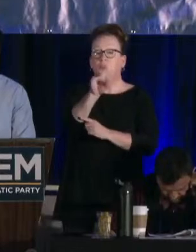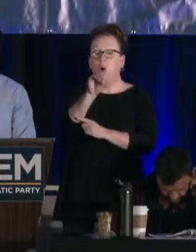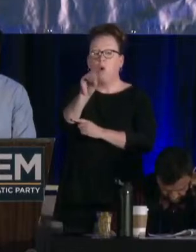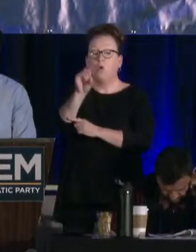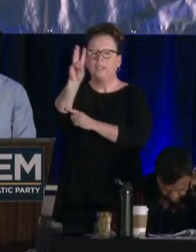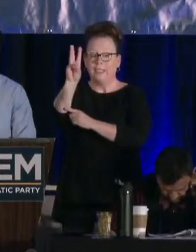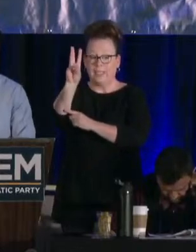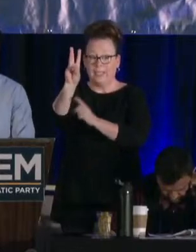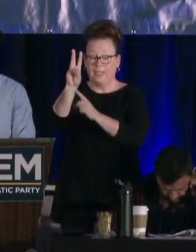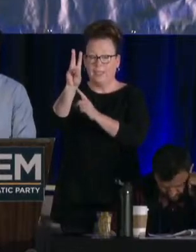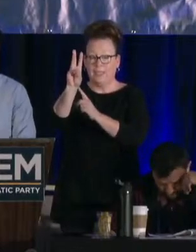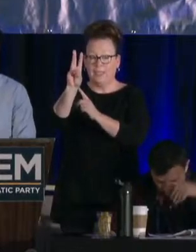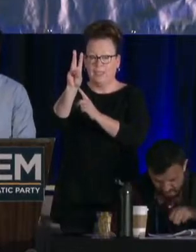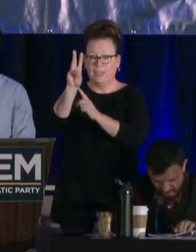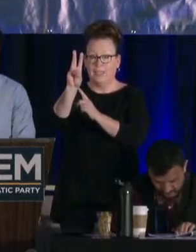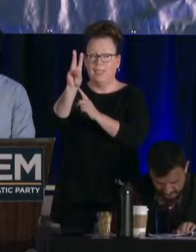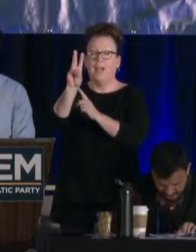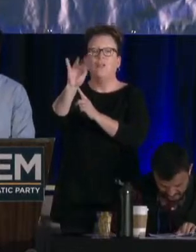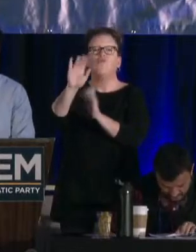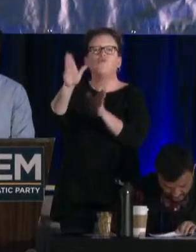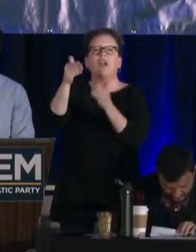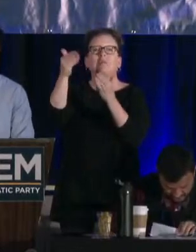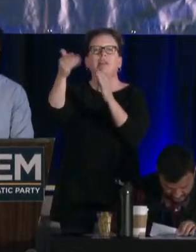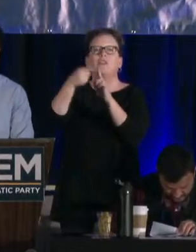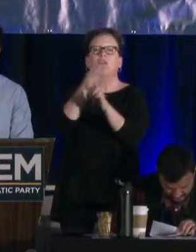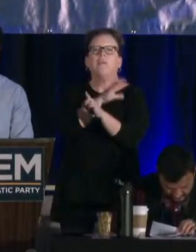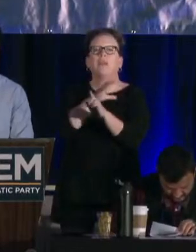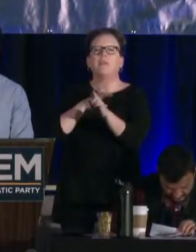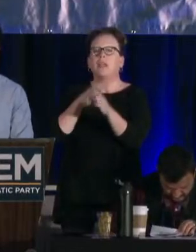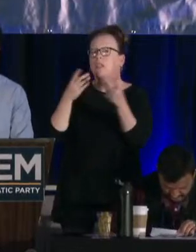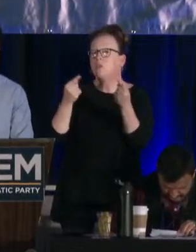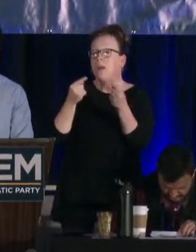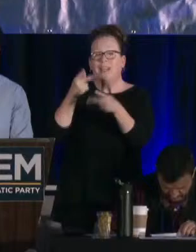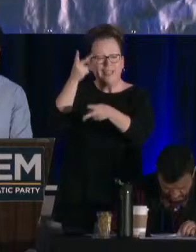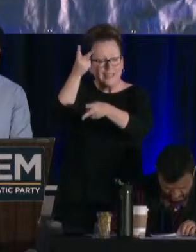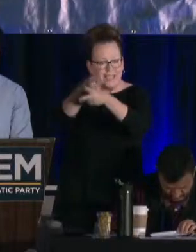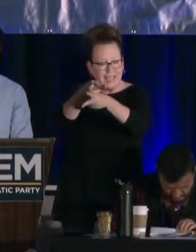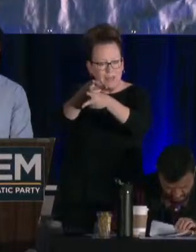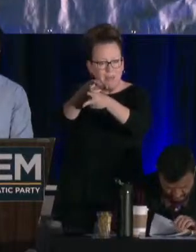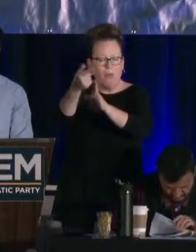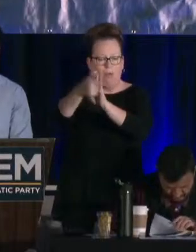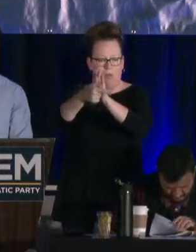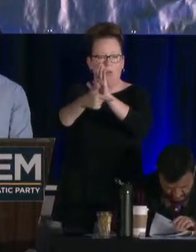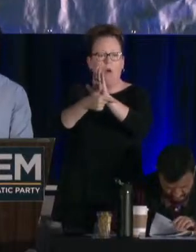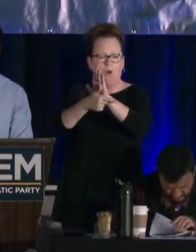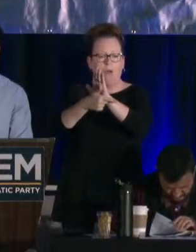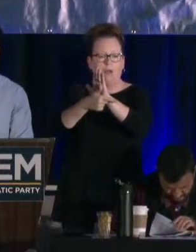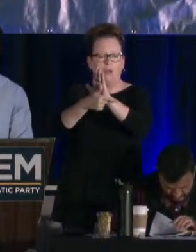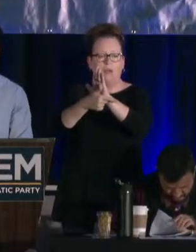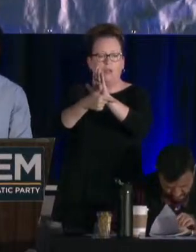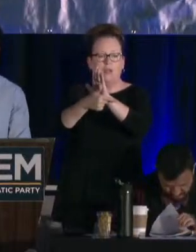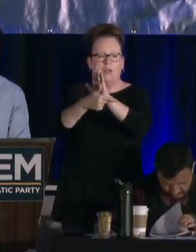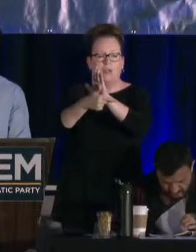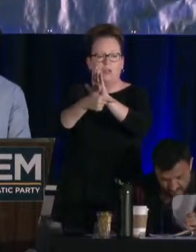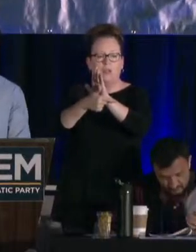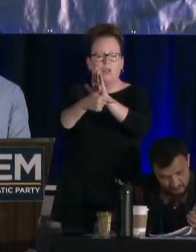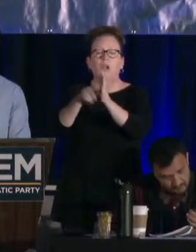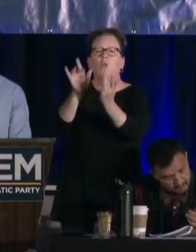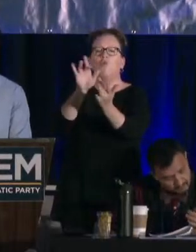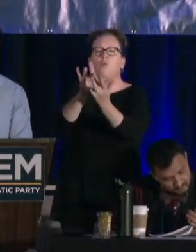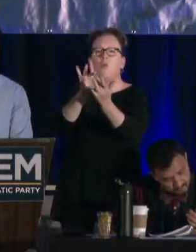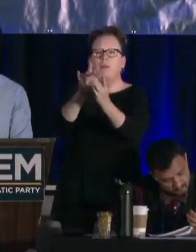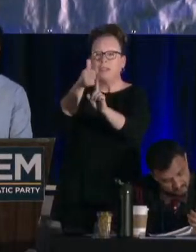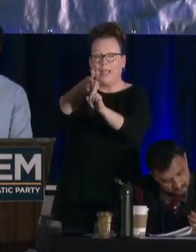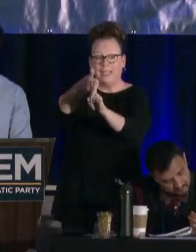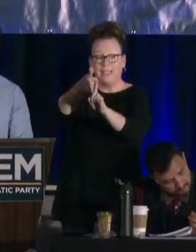220006, the recommendation of the committee is to keep the law. So the website has already